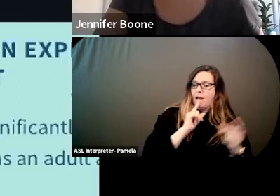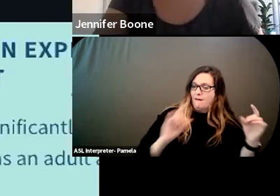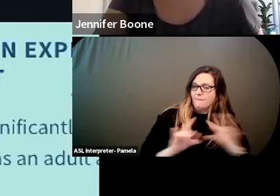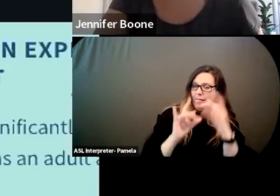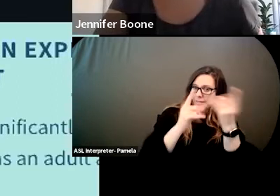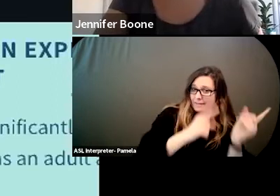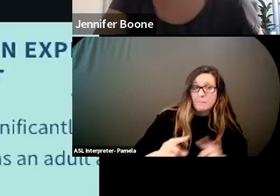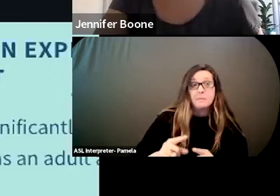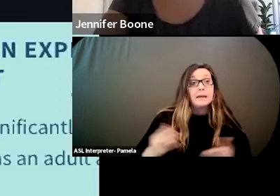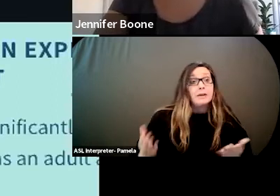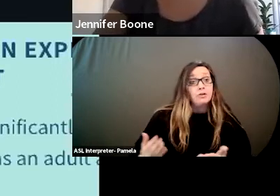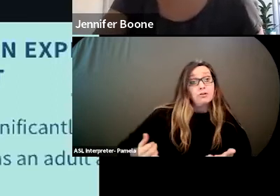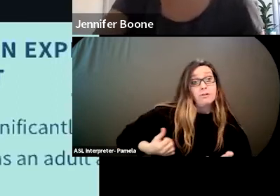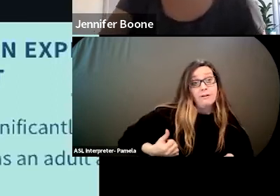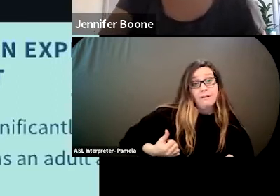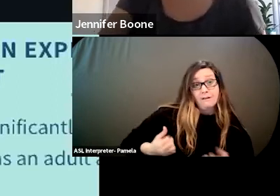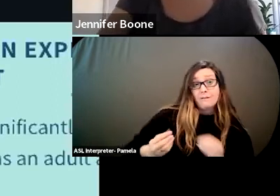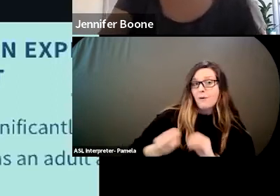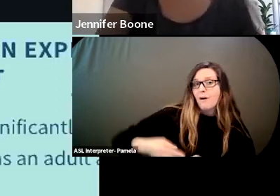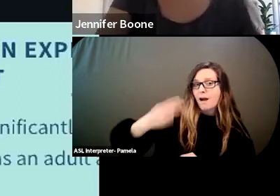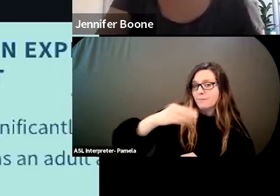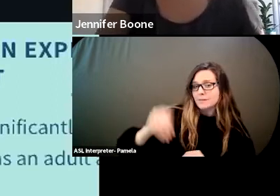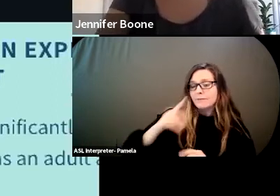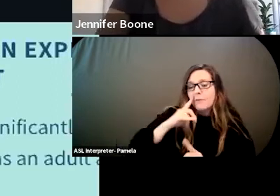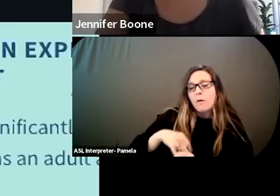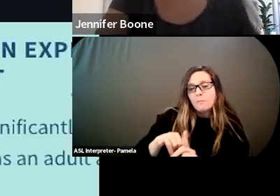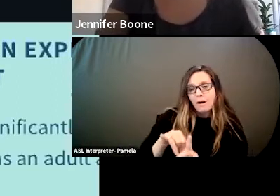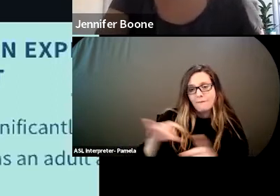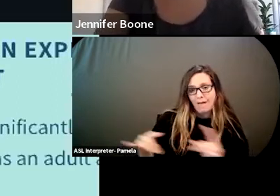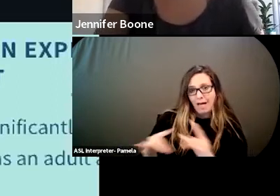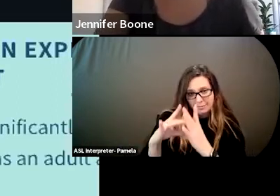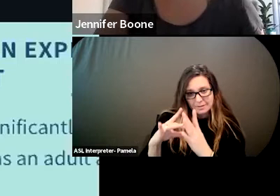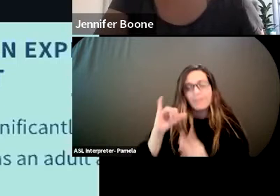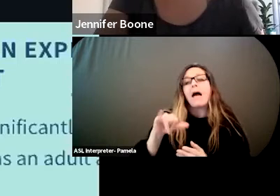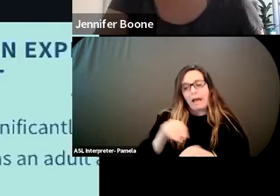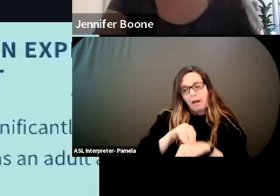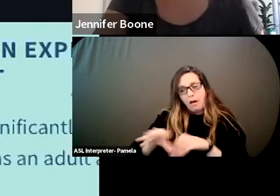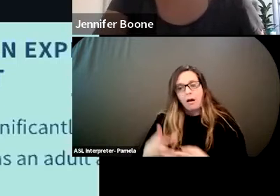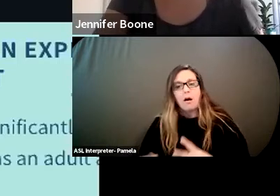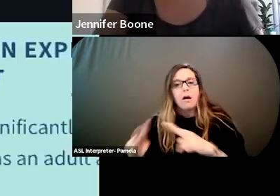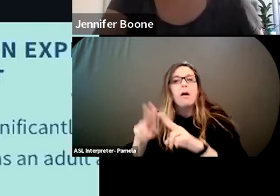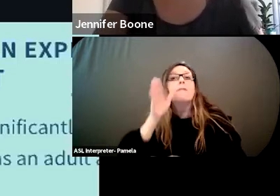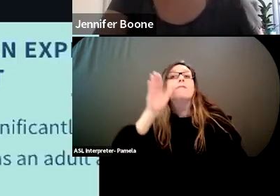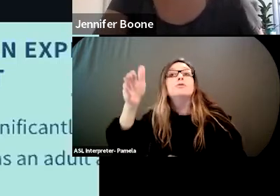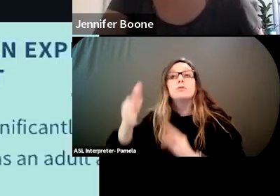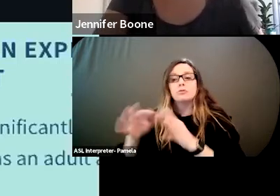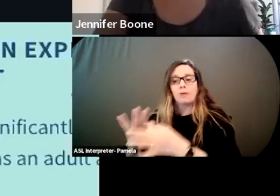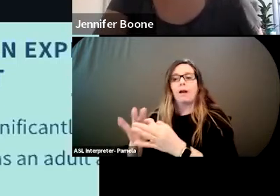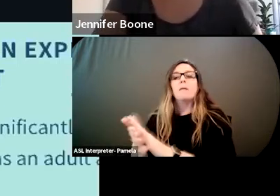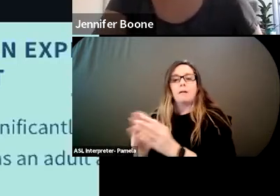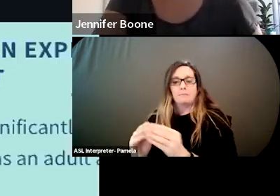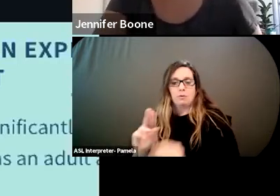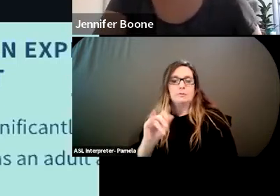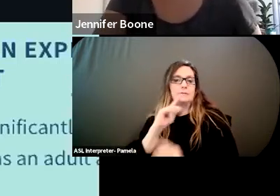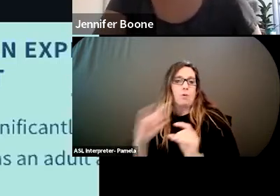minority people experience higher rates of violence than heterosexual people, which can increase their risk of violence from a partner. 6 out of 10 sexual minority Canadians